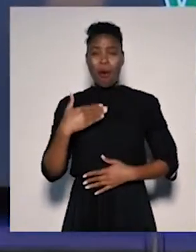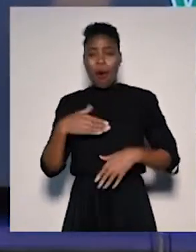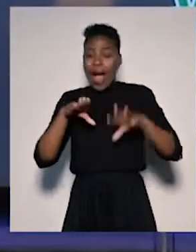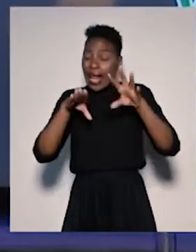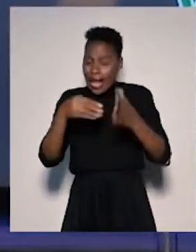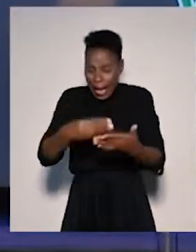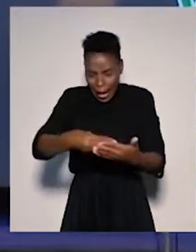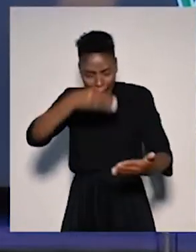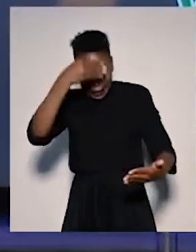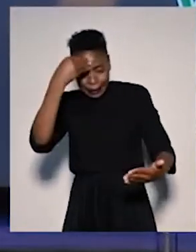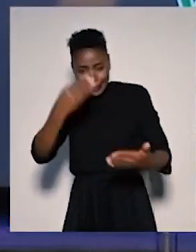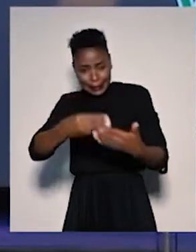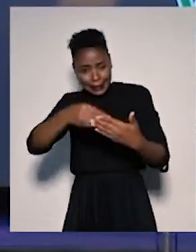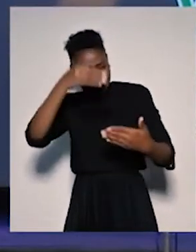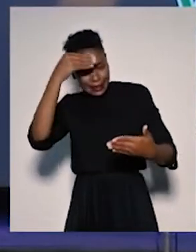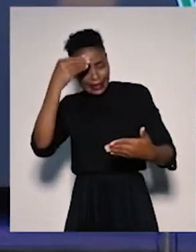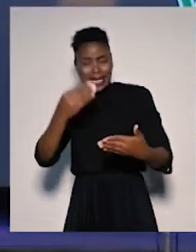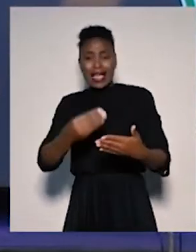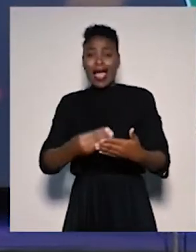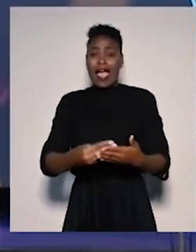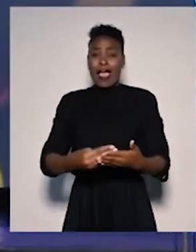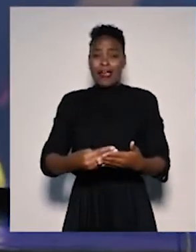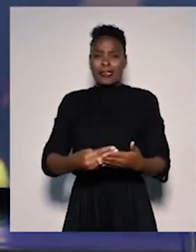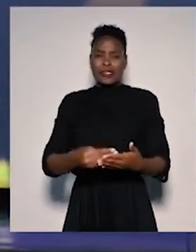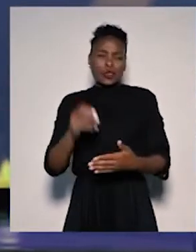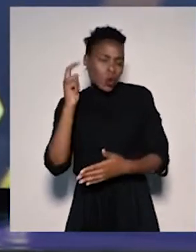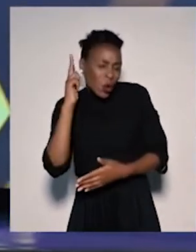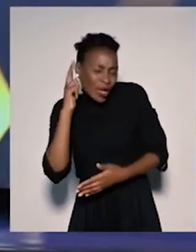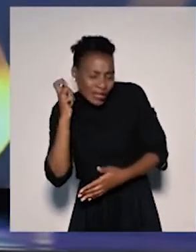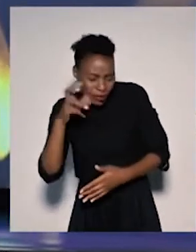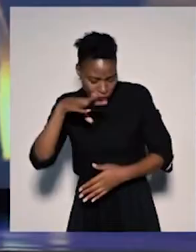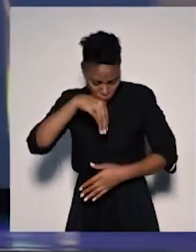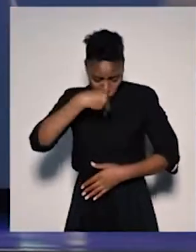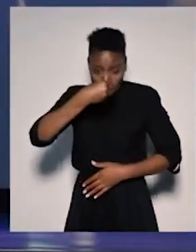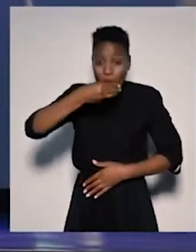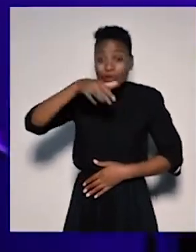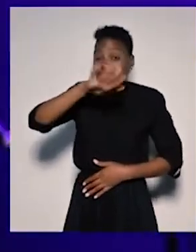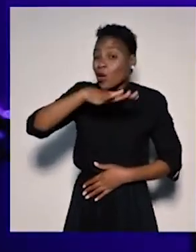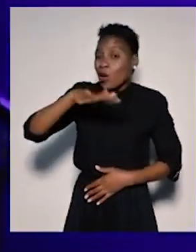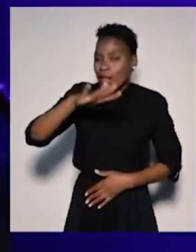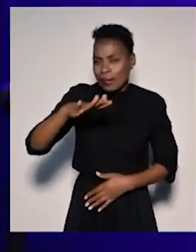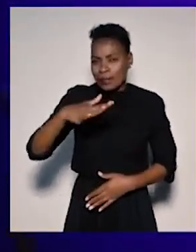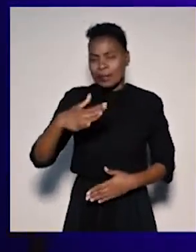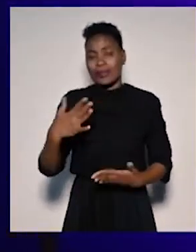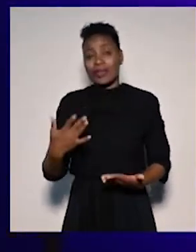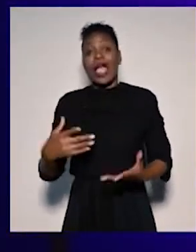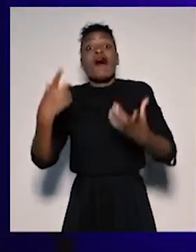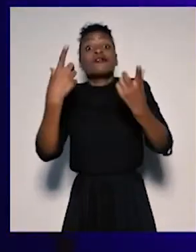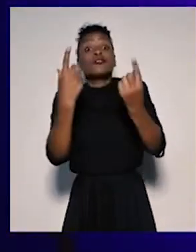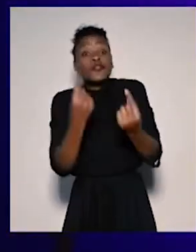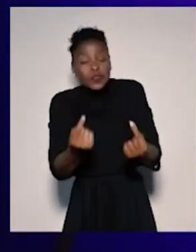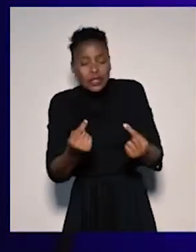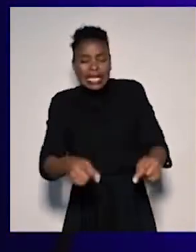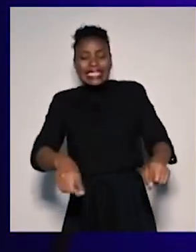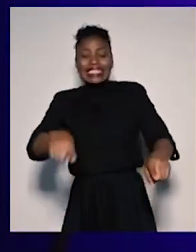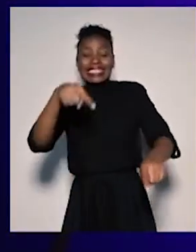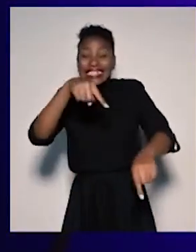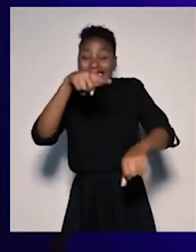Learn to listen to the promptings of the Holy Spirit and do it at that